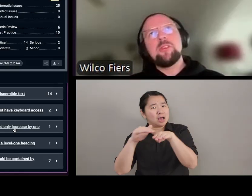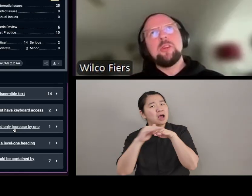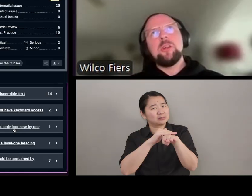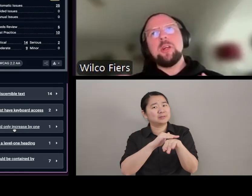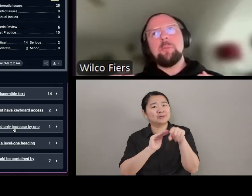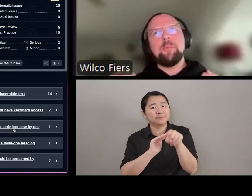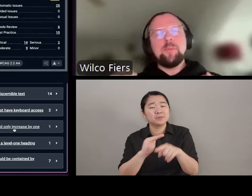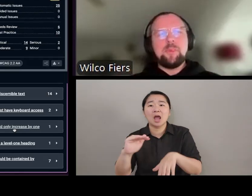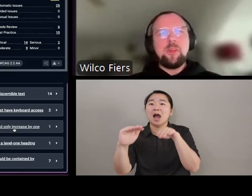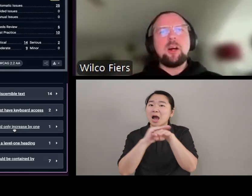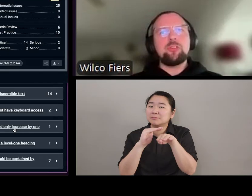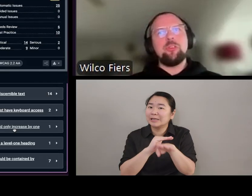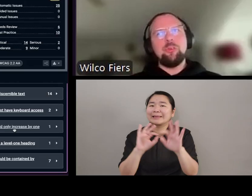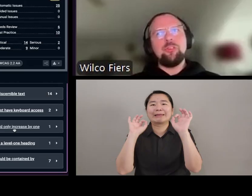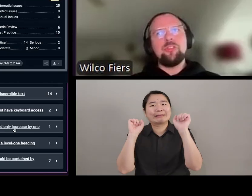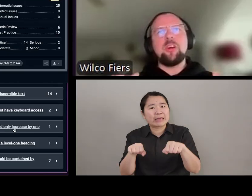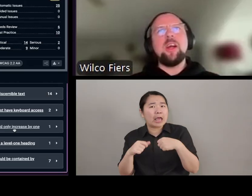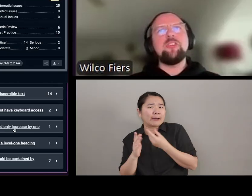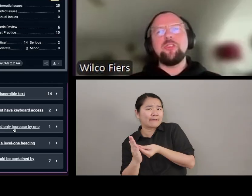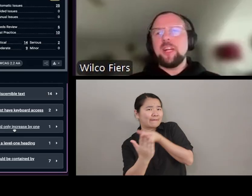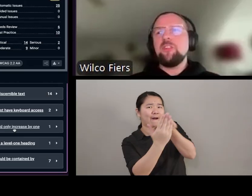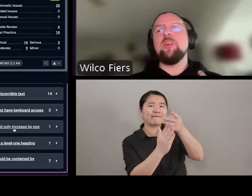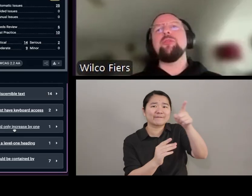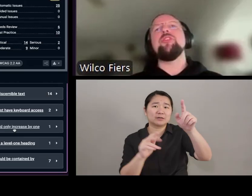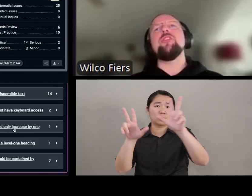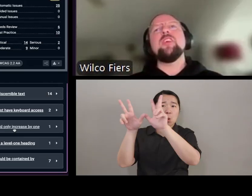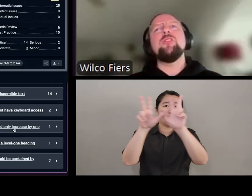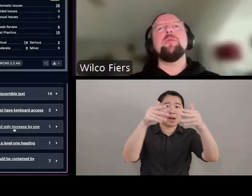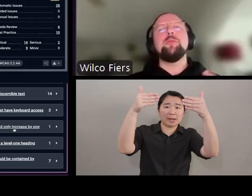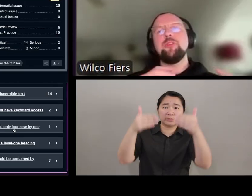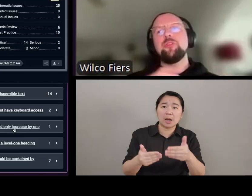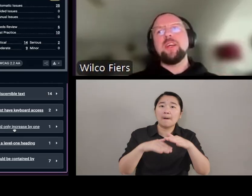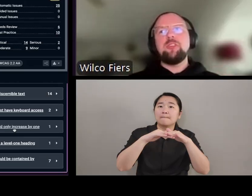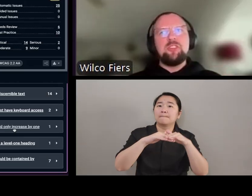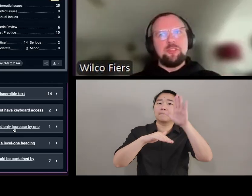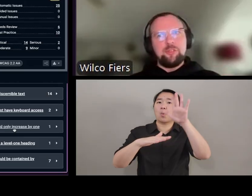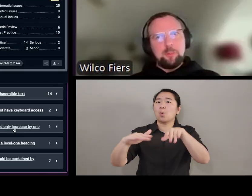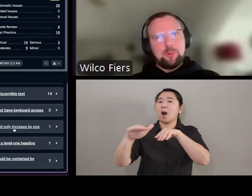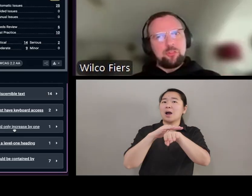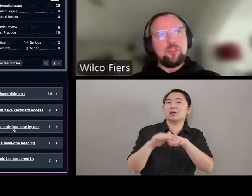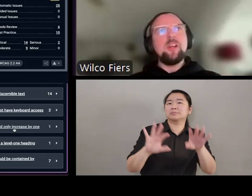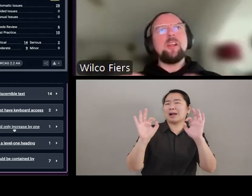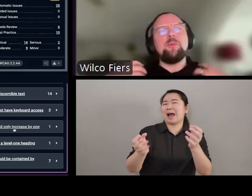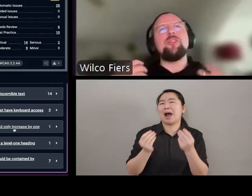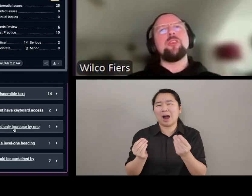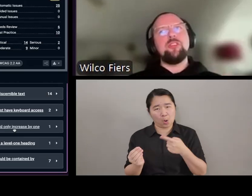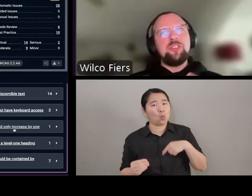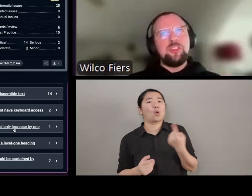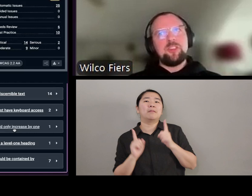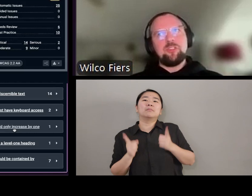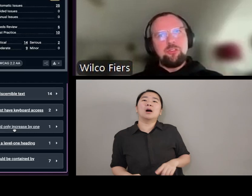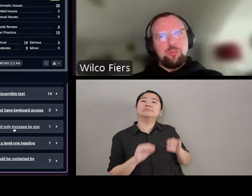incorporate our solutions and our education and all of these lessons that we've been trying to teach developers, that we start